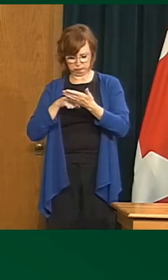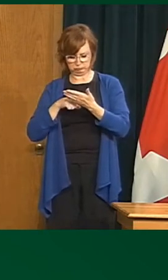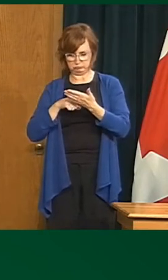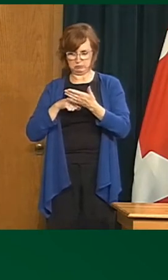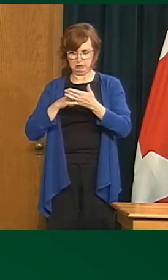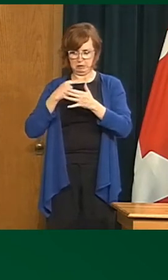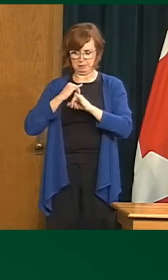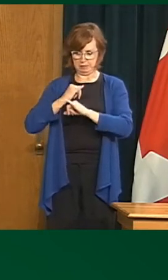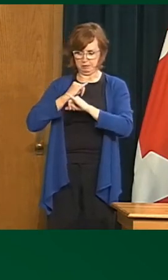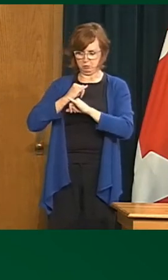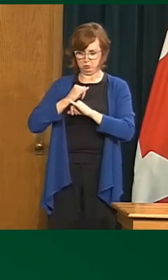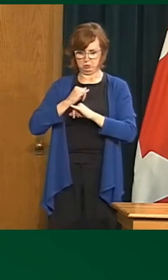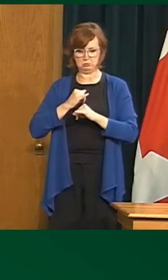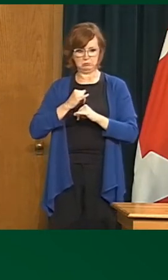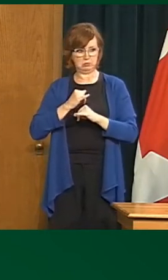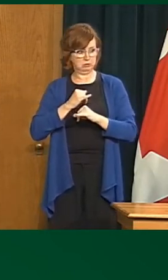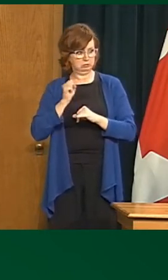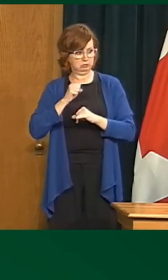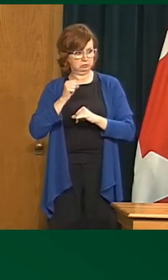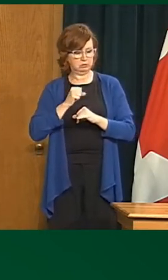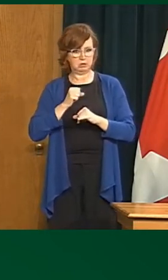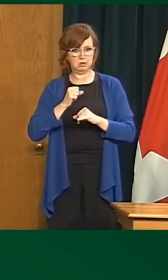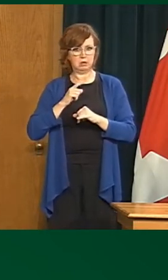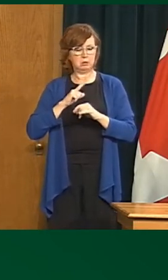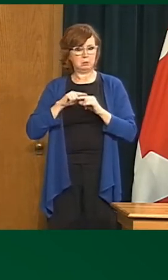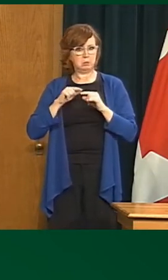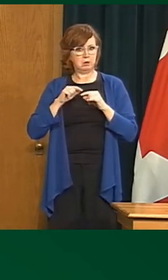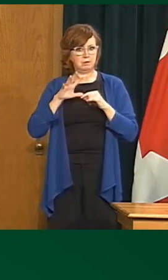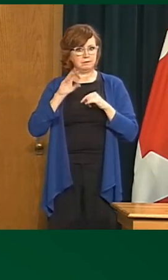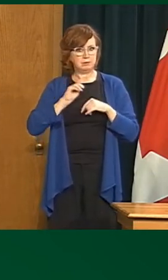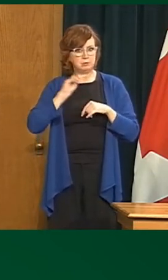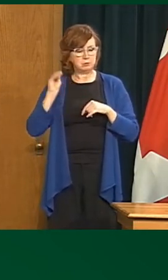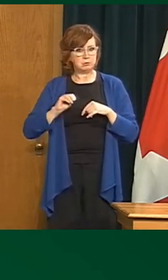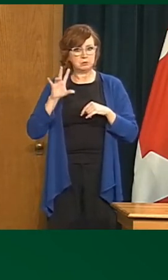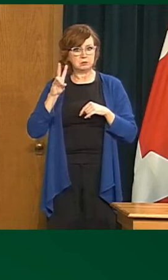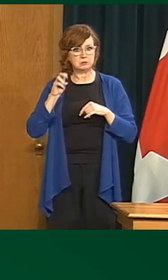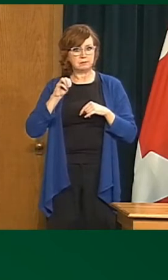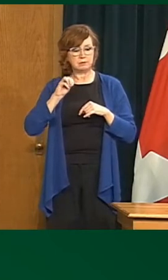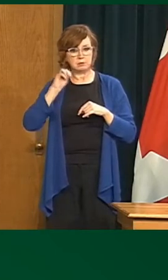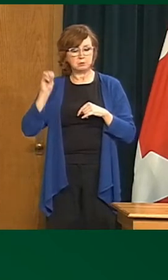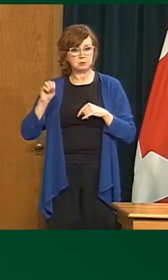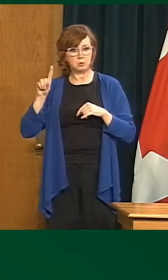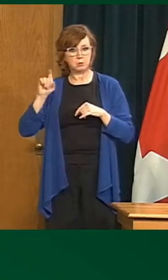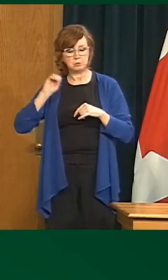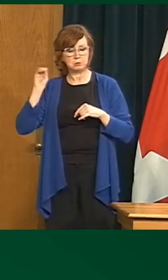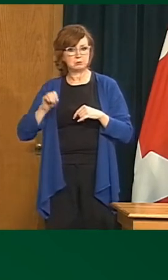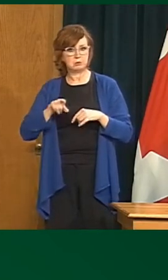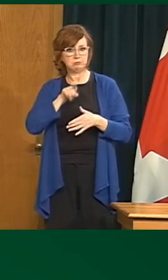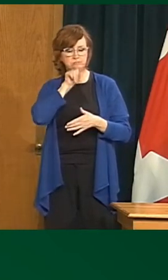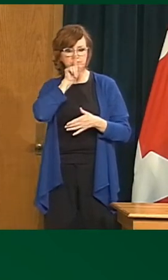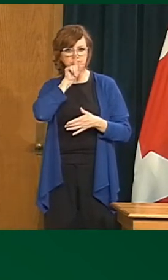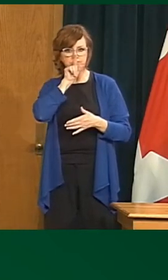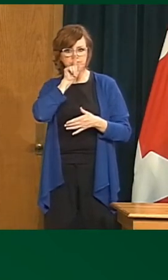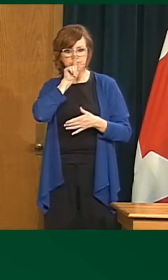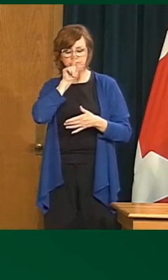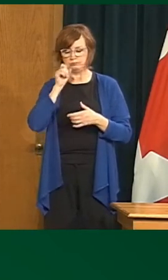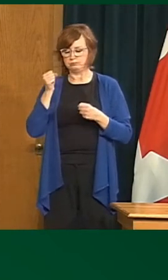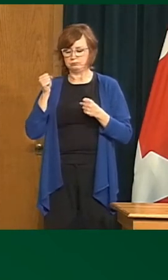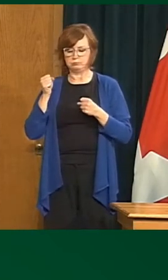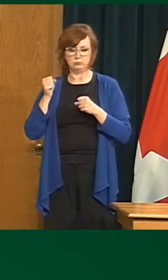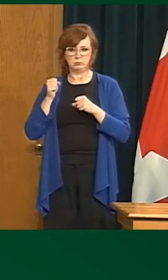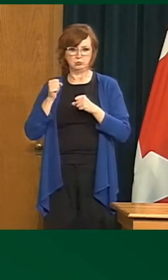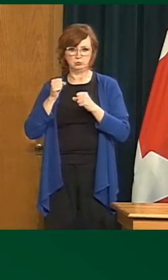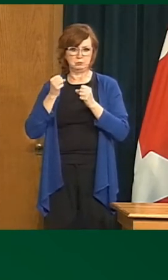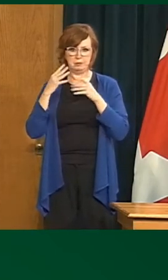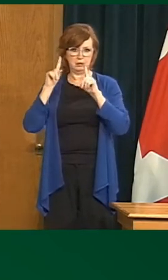immunity last? So I think there's some really important questions that the serology test will answer, but it will take several weeks to months for those,